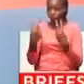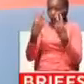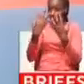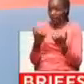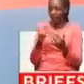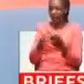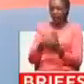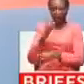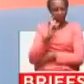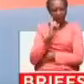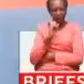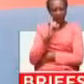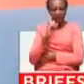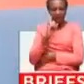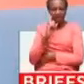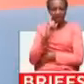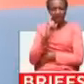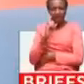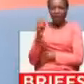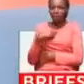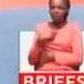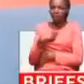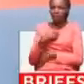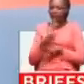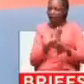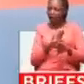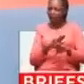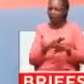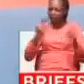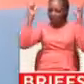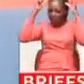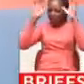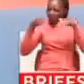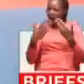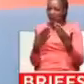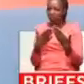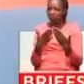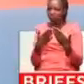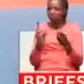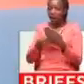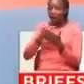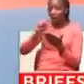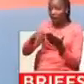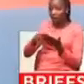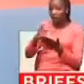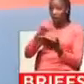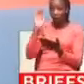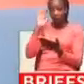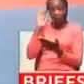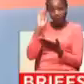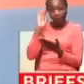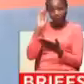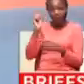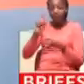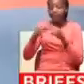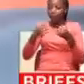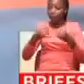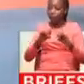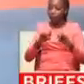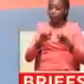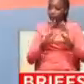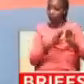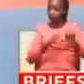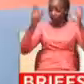they're wondering, so how do I get out? Of course, when we spoke to you, Erica, last week, you told us that even when you were trying to get out of